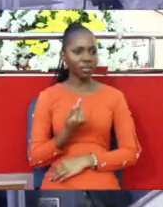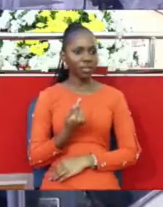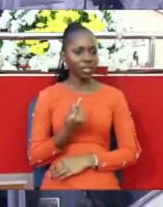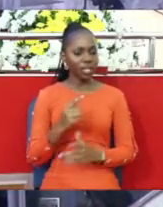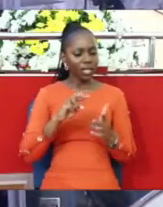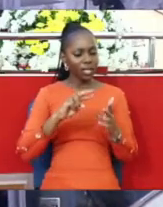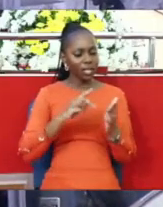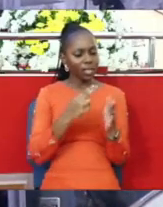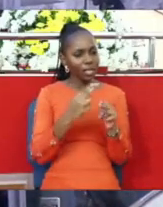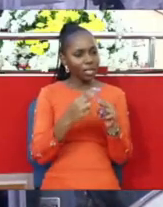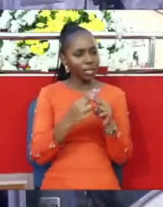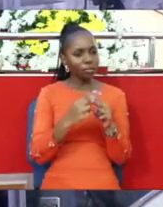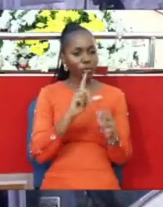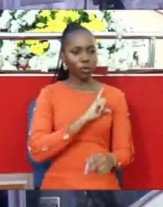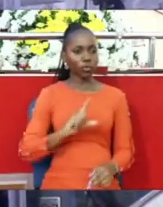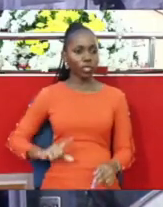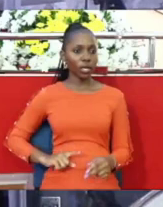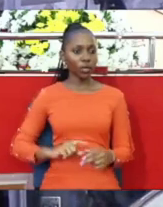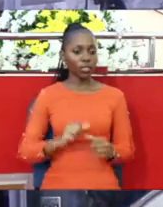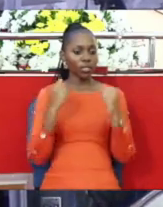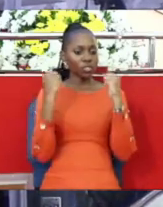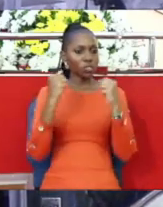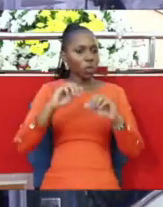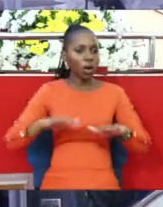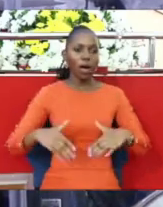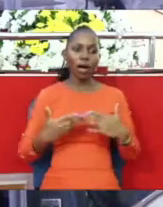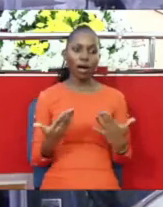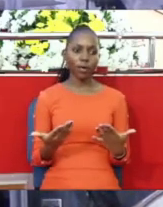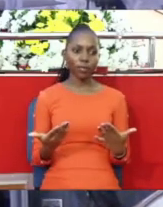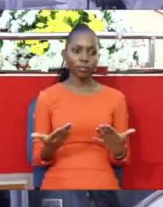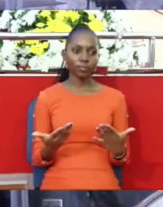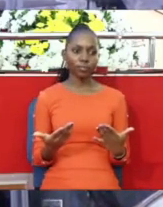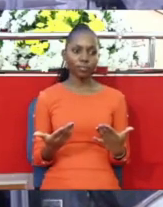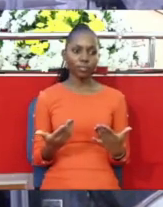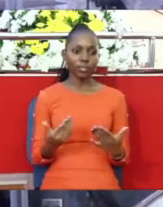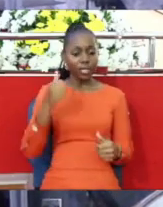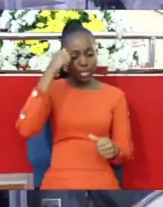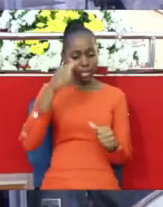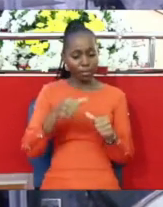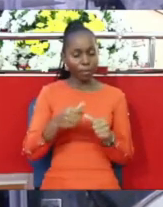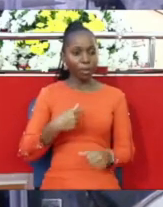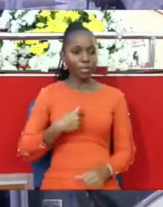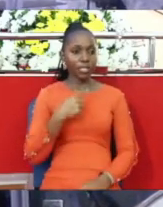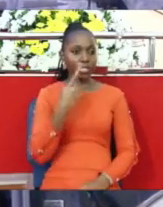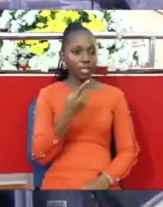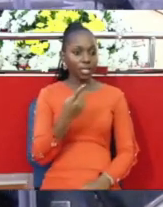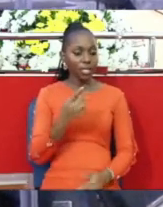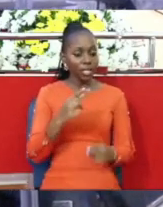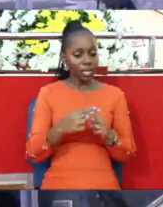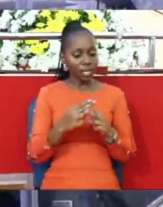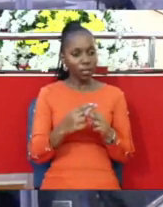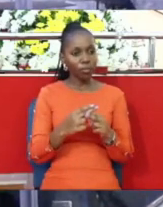tower? Ni jina la Bwana ni ngome imara. Remember I've said it is elevated. Kumbuka nimesema imeinuliwa.